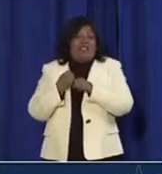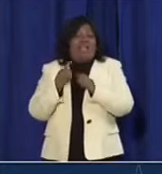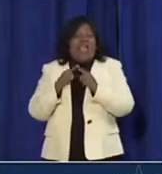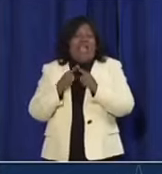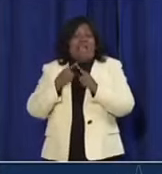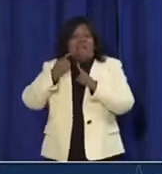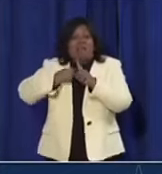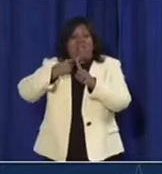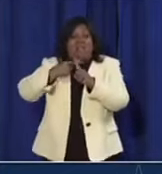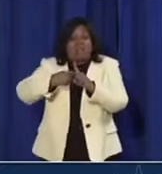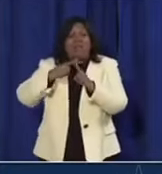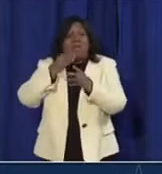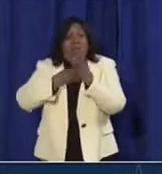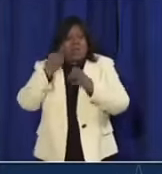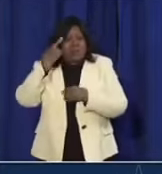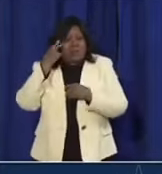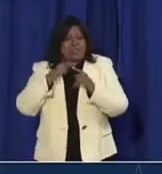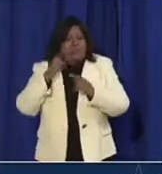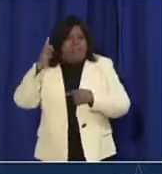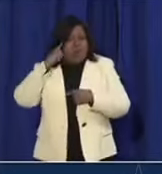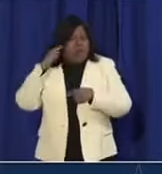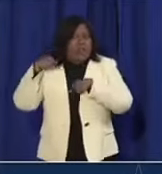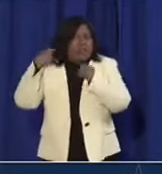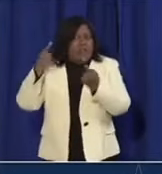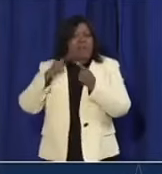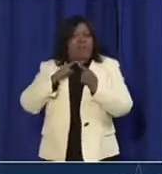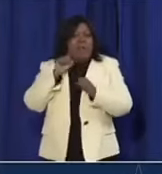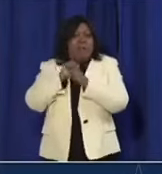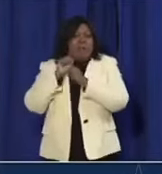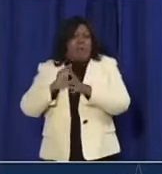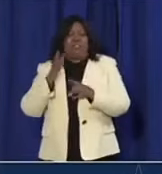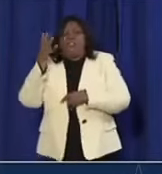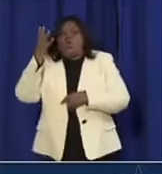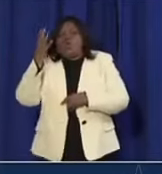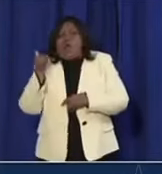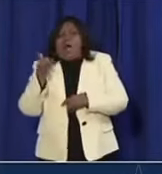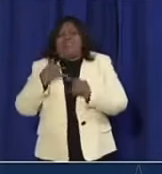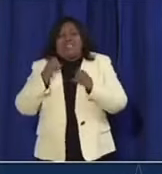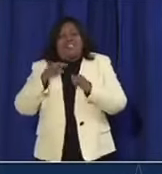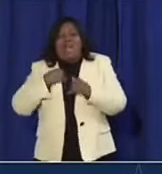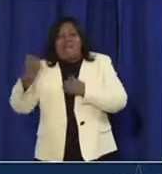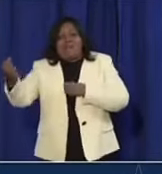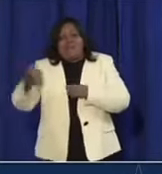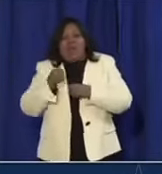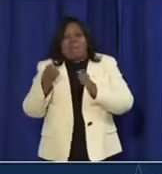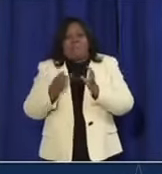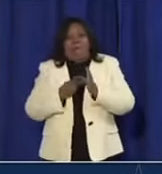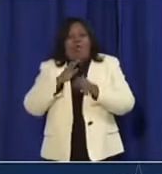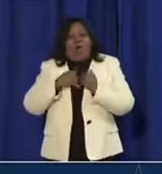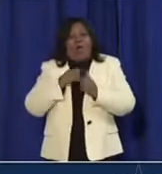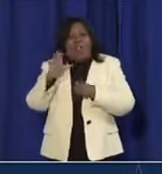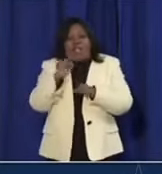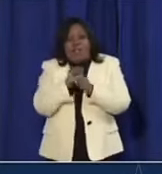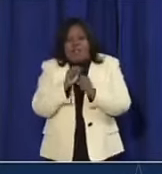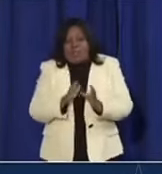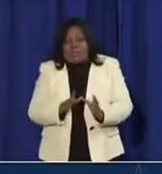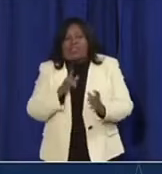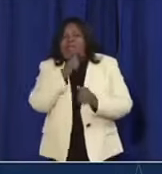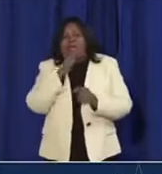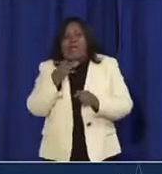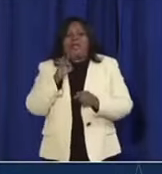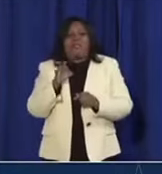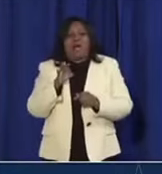month. And we're part of the reason that we've heard from employers as to why they still haven't brought back all their employees is because